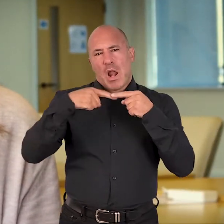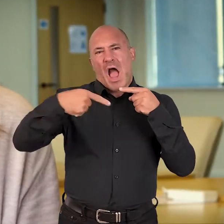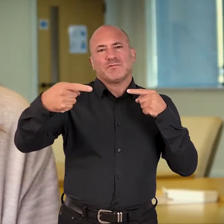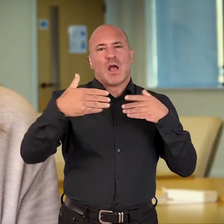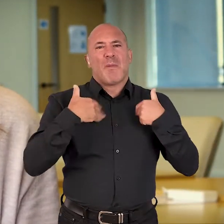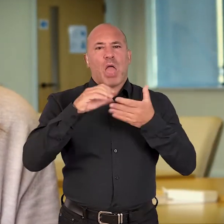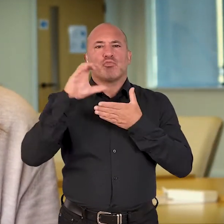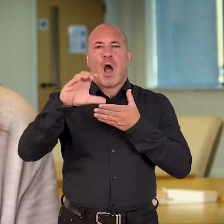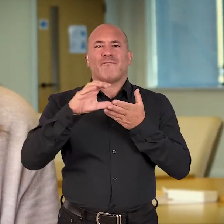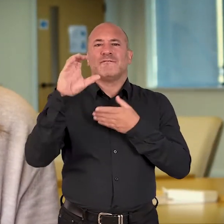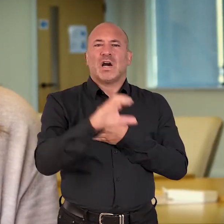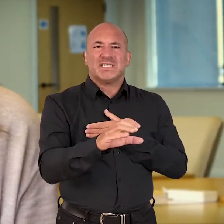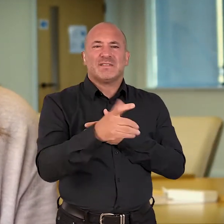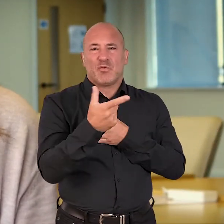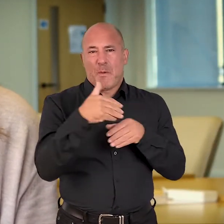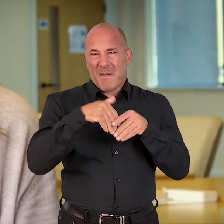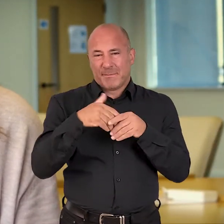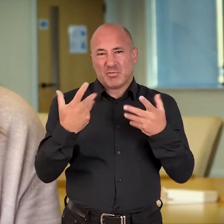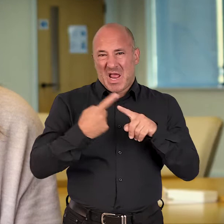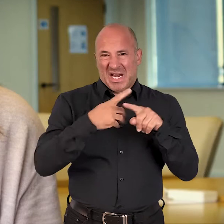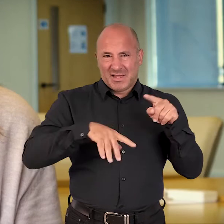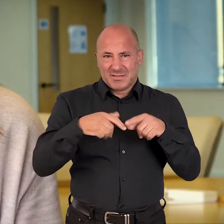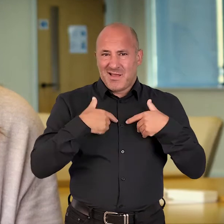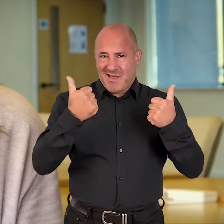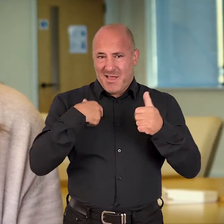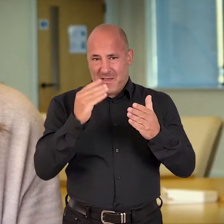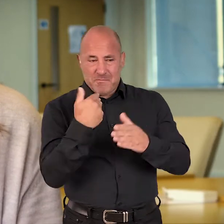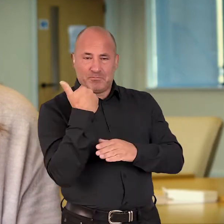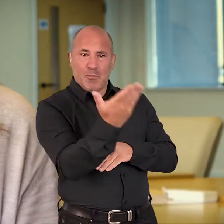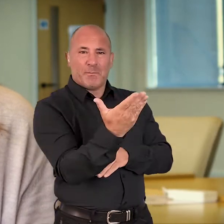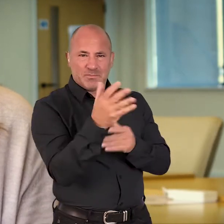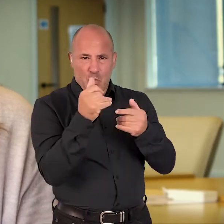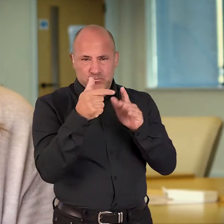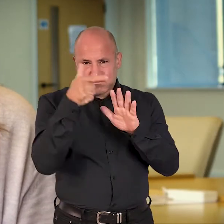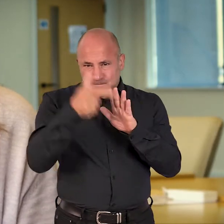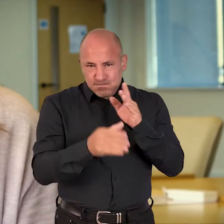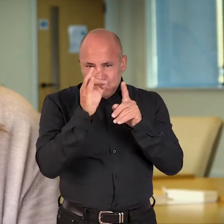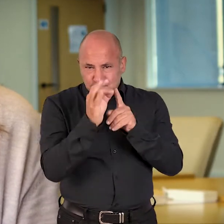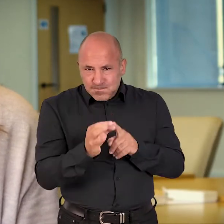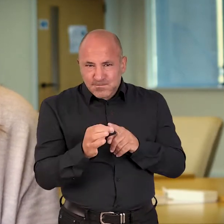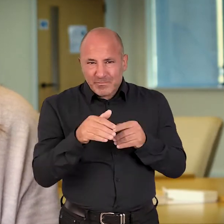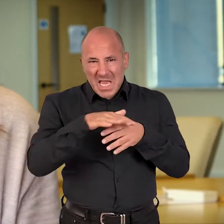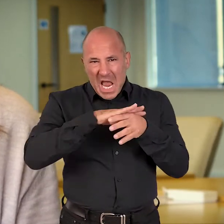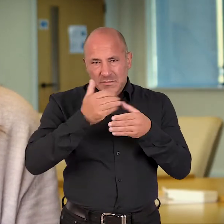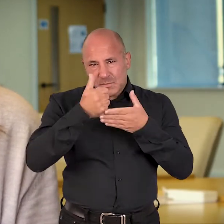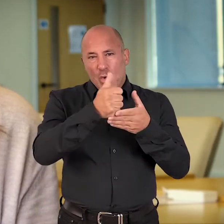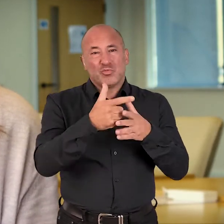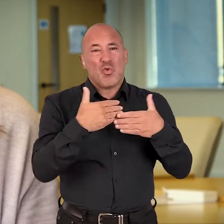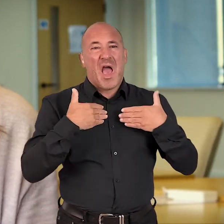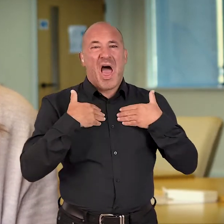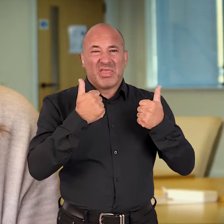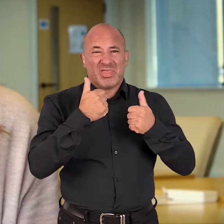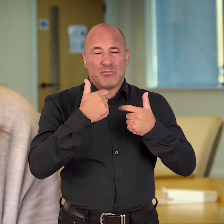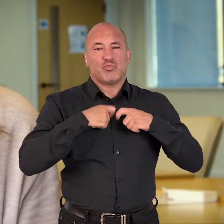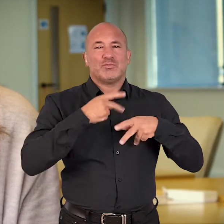announcement of lifetime health grant funding for beneficiaries living in England, we have now submitted a detailed, tailored case for